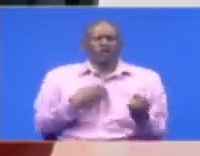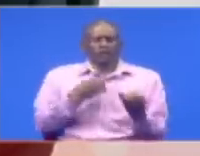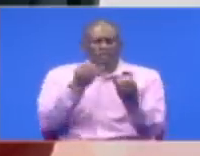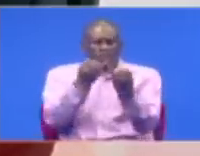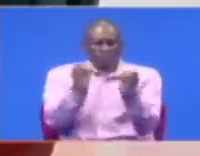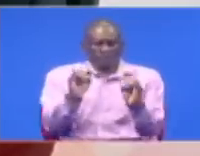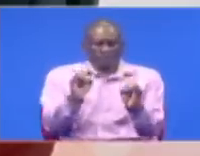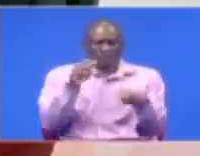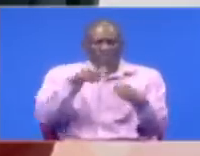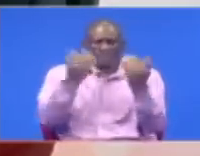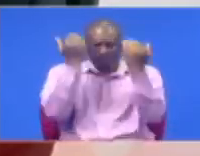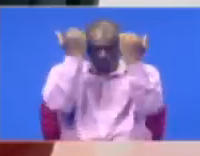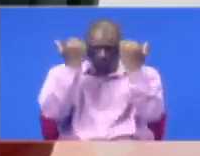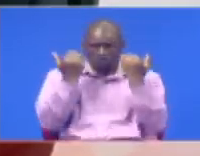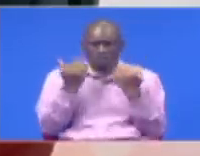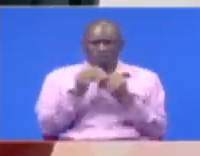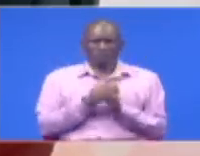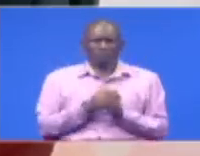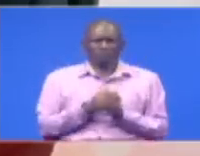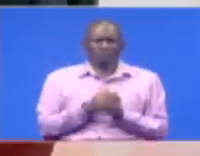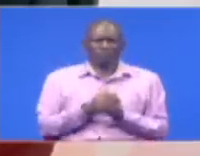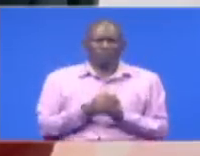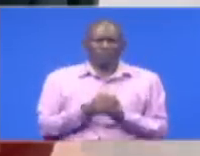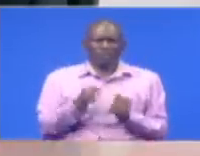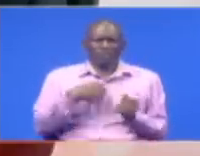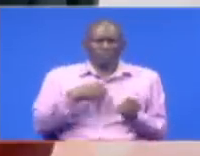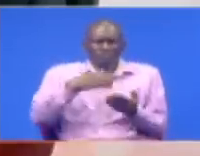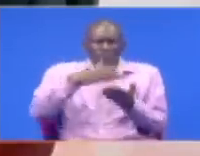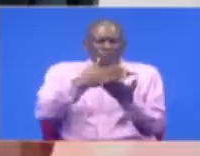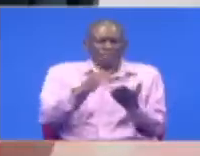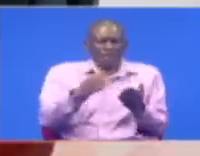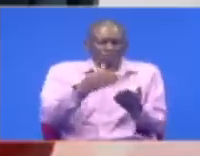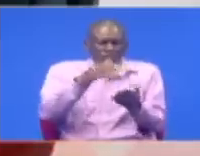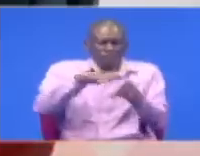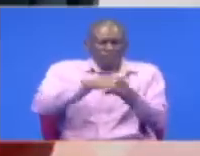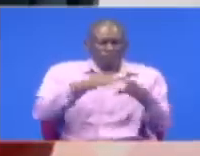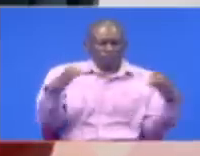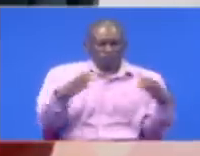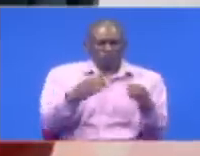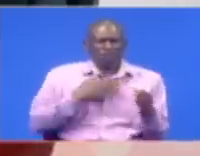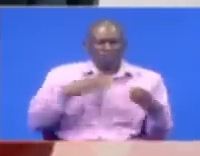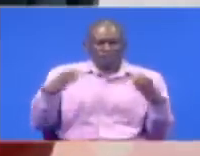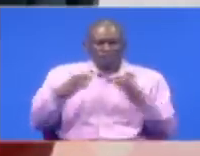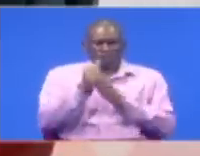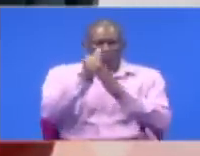independence in the judiciary. I was part of a team. My team leader was